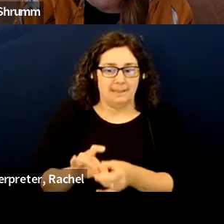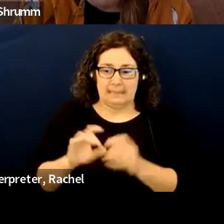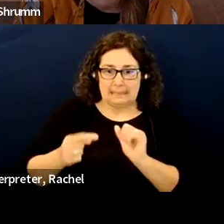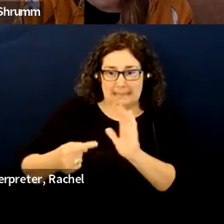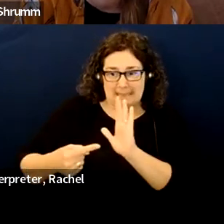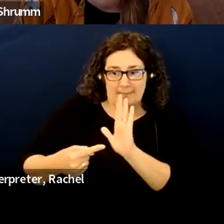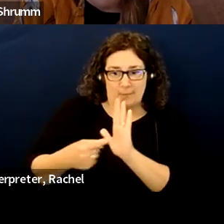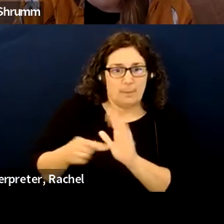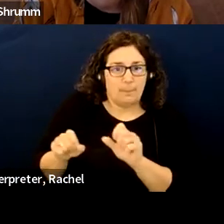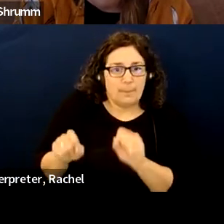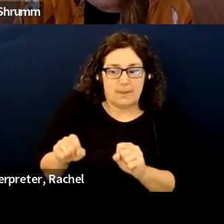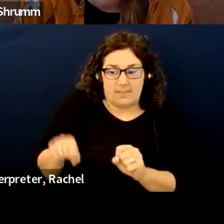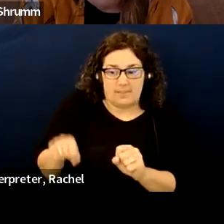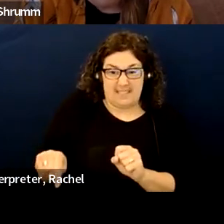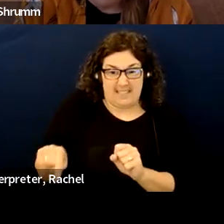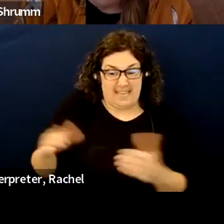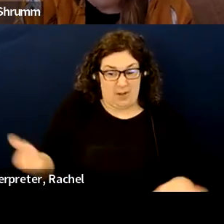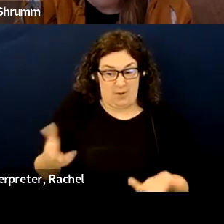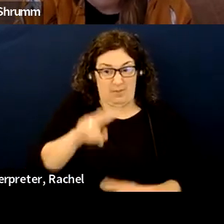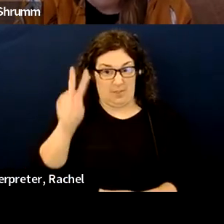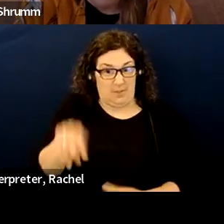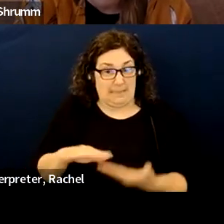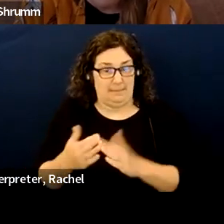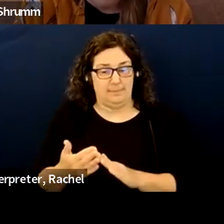of this city.